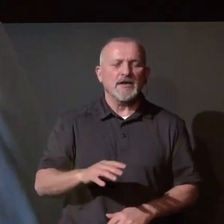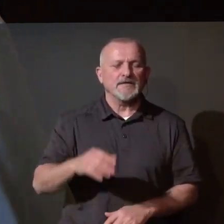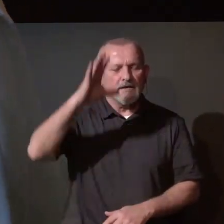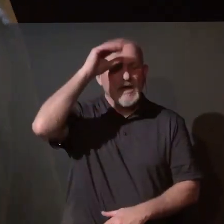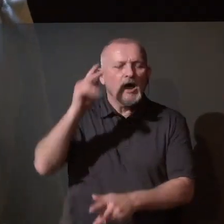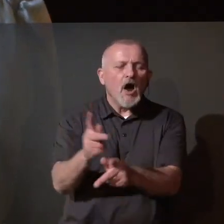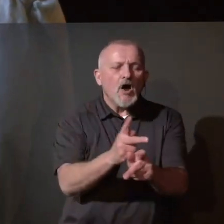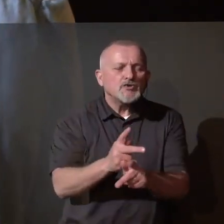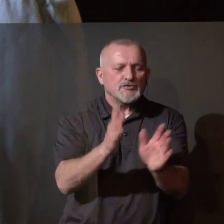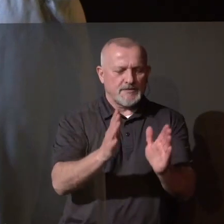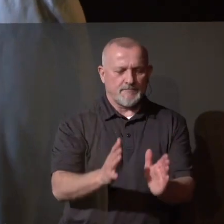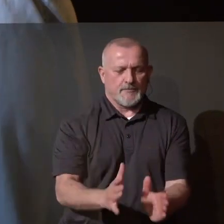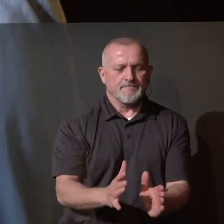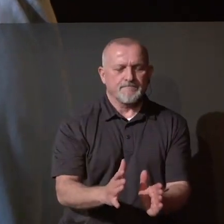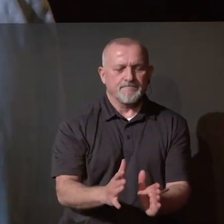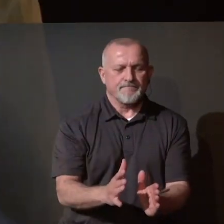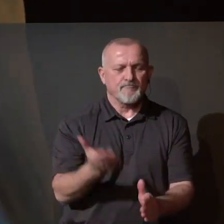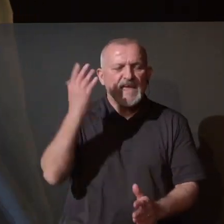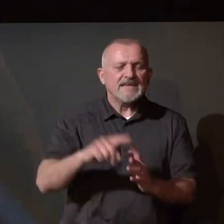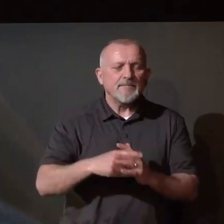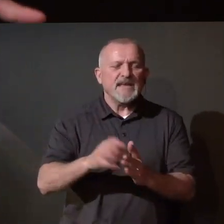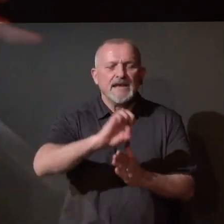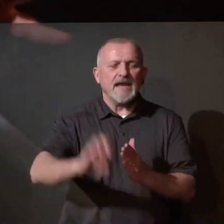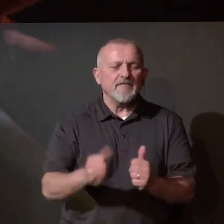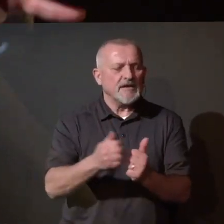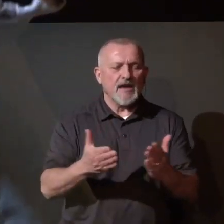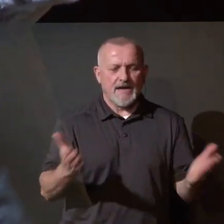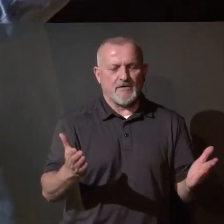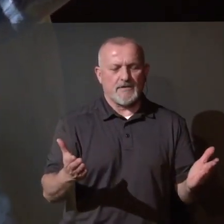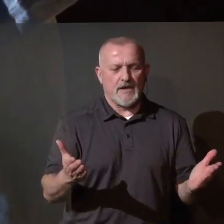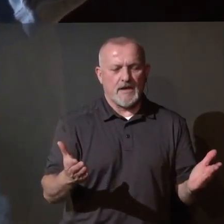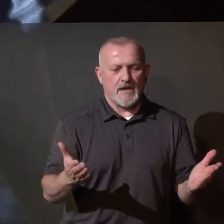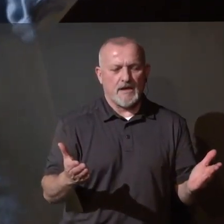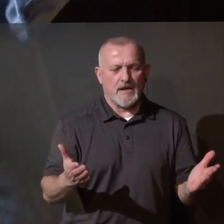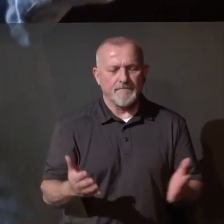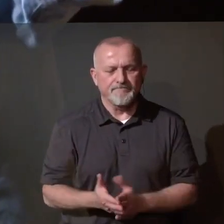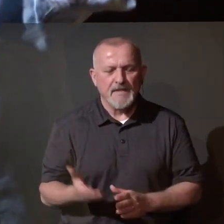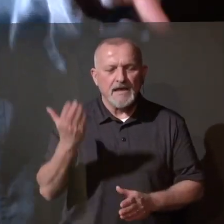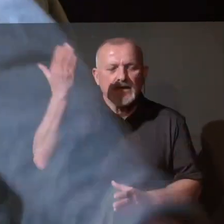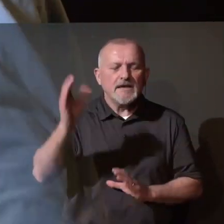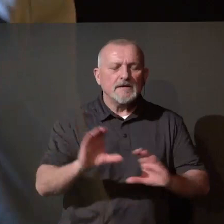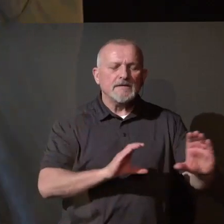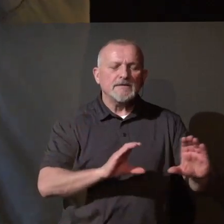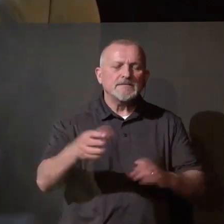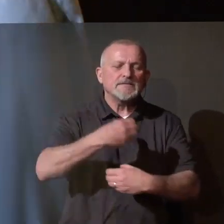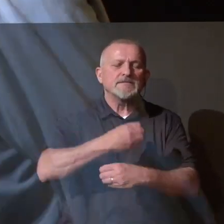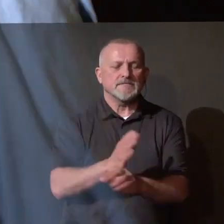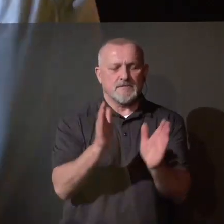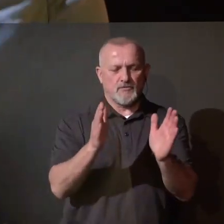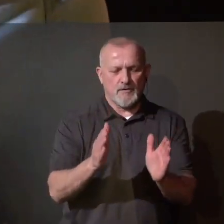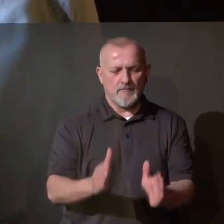of everything. He is our way maker, church. Pour into him right now. Worship him and lift